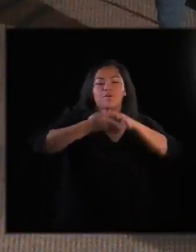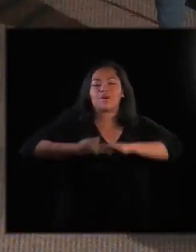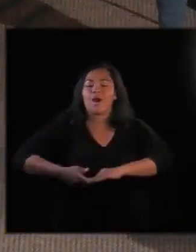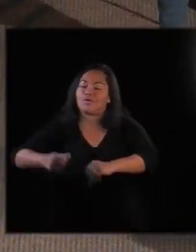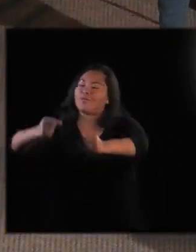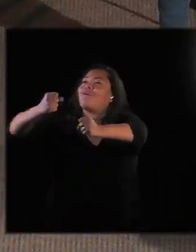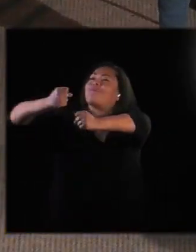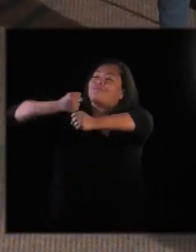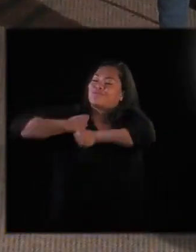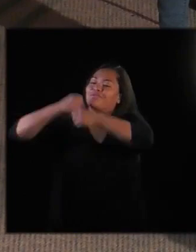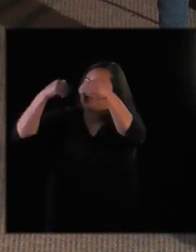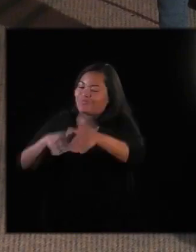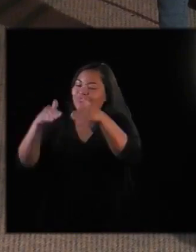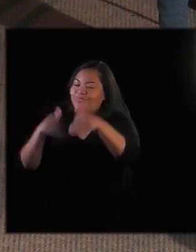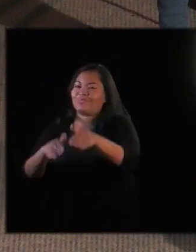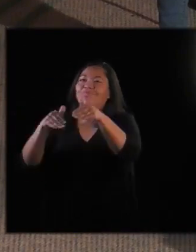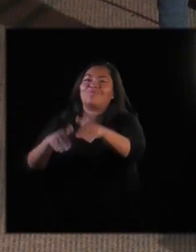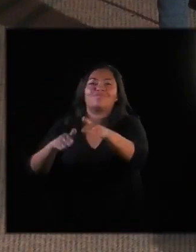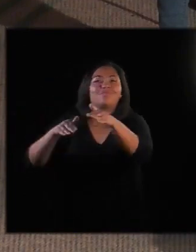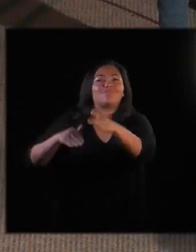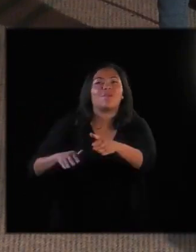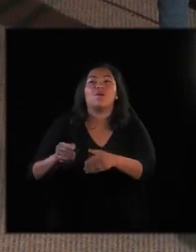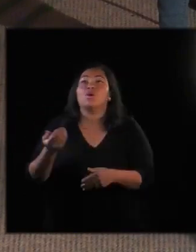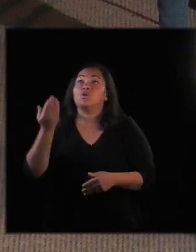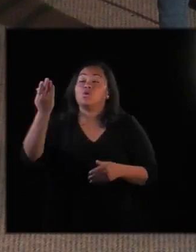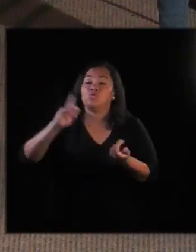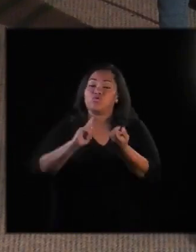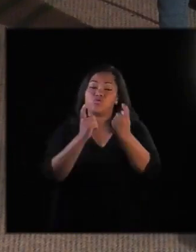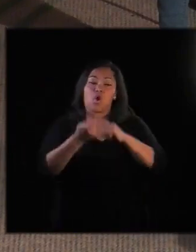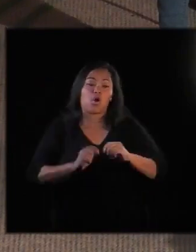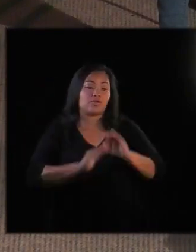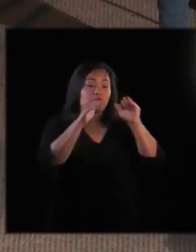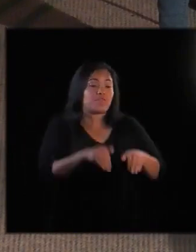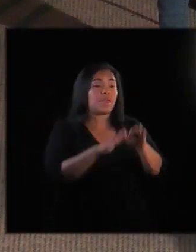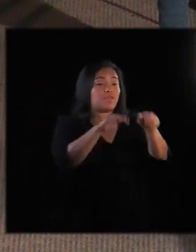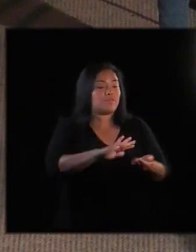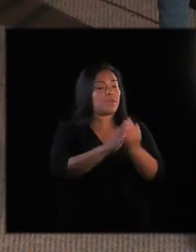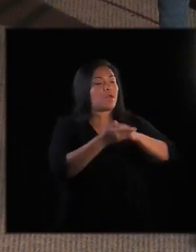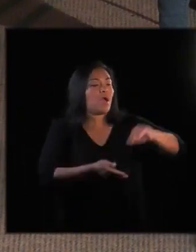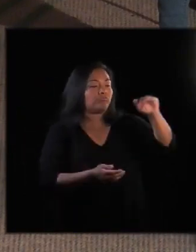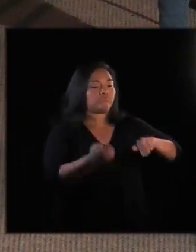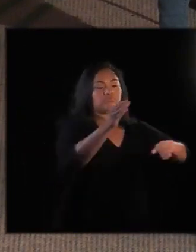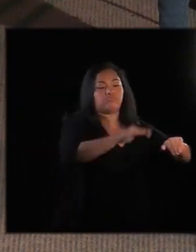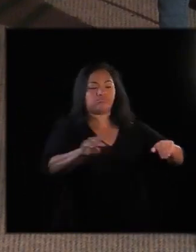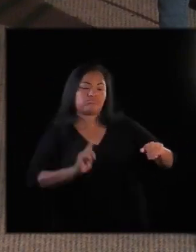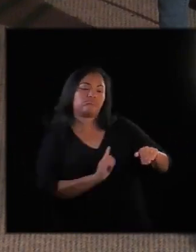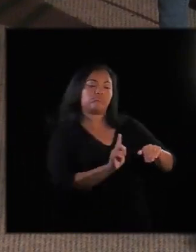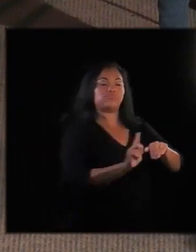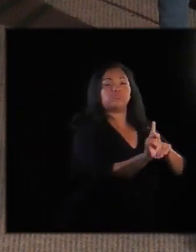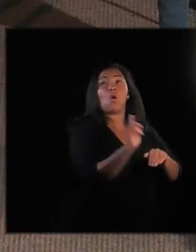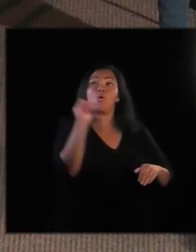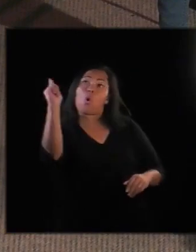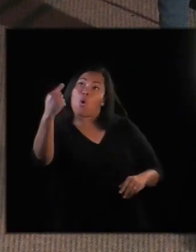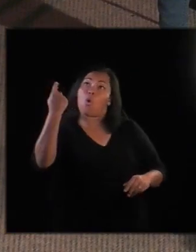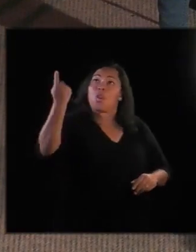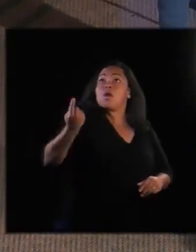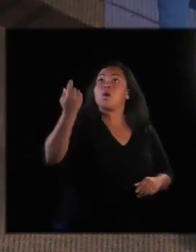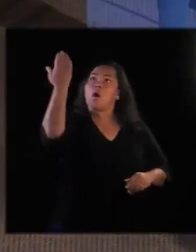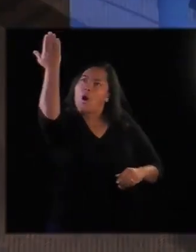into armies. Oh, oh. You turn seas into highways.